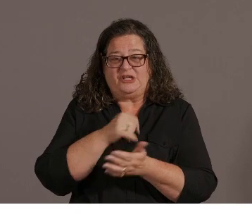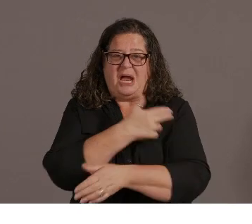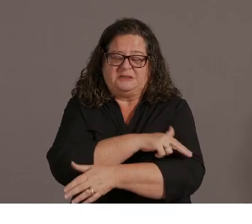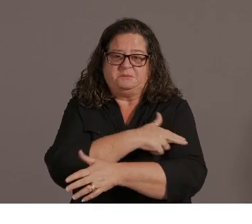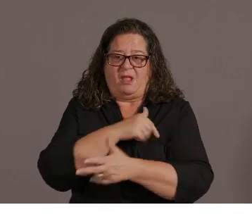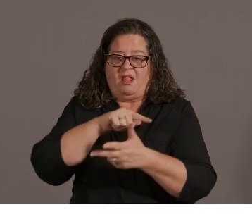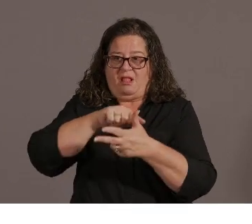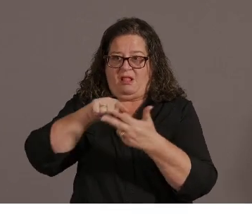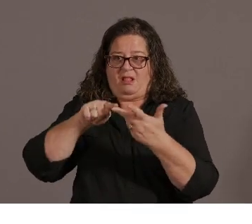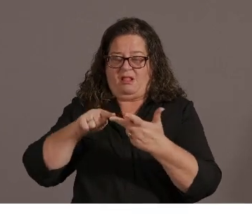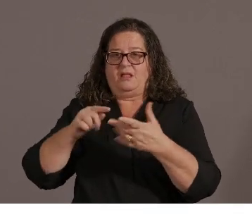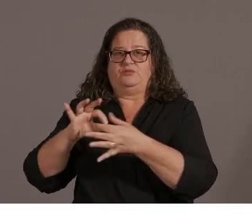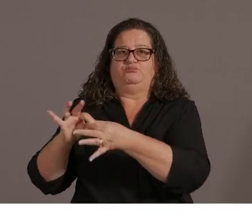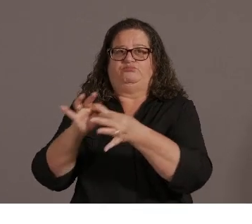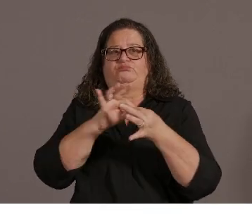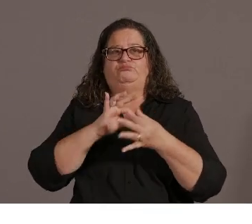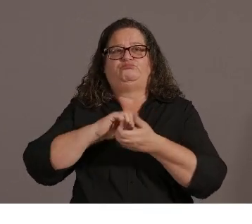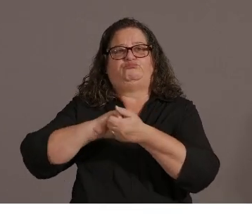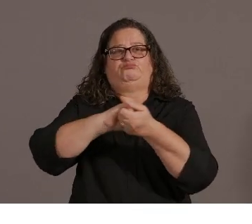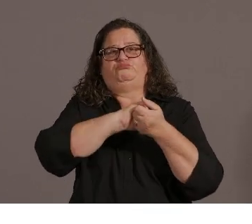be opening up